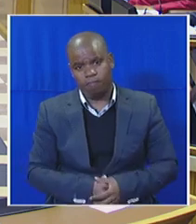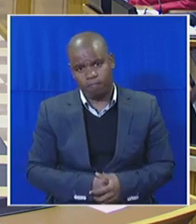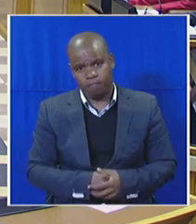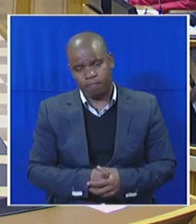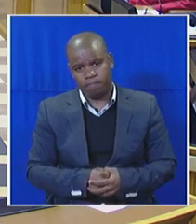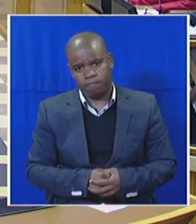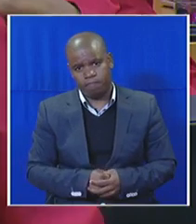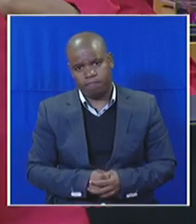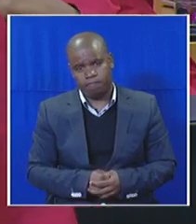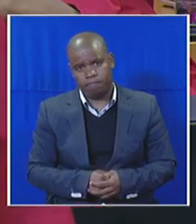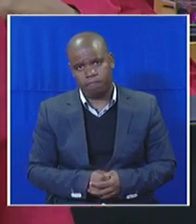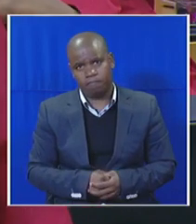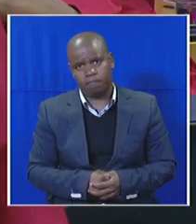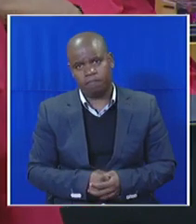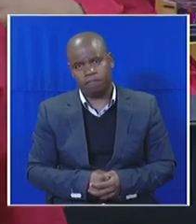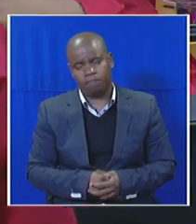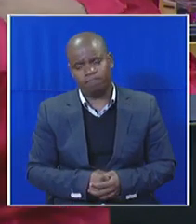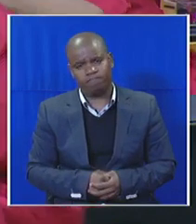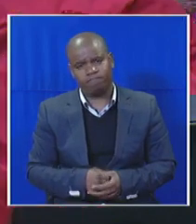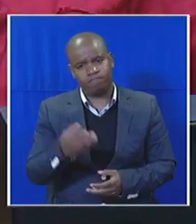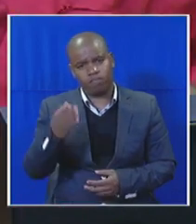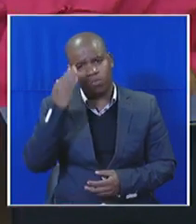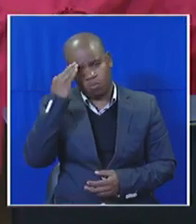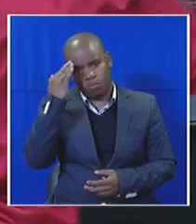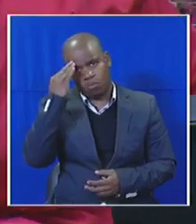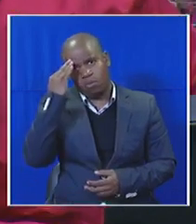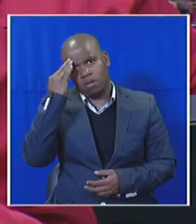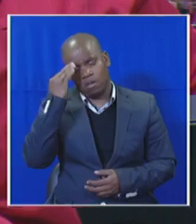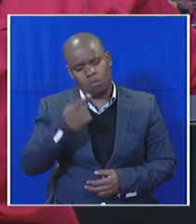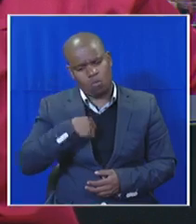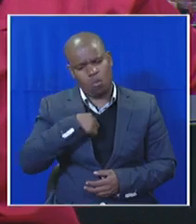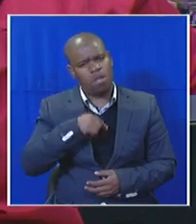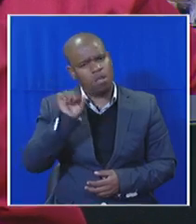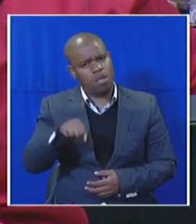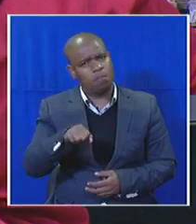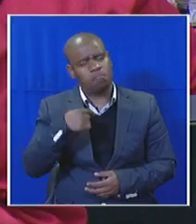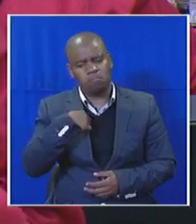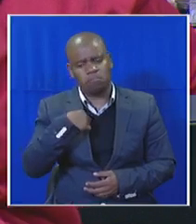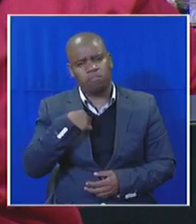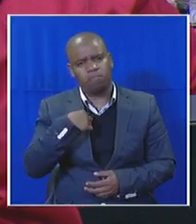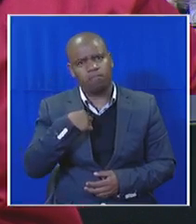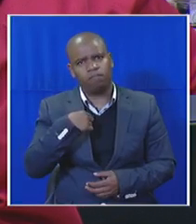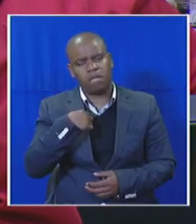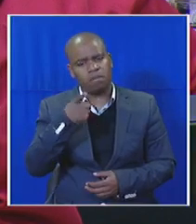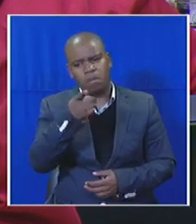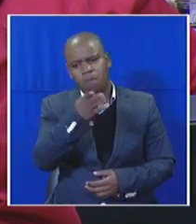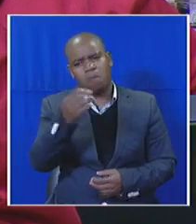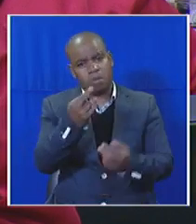What's the point of order? You know, Speaker, who must be taken serious. The President answers a